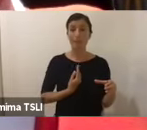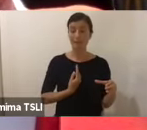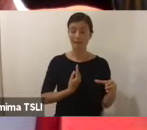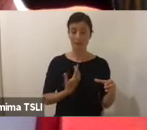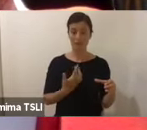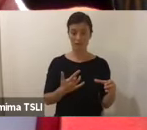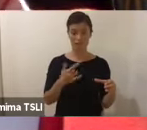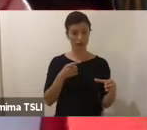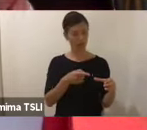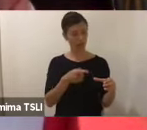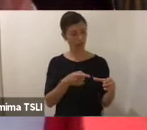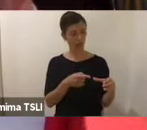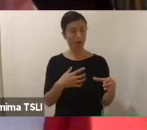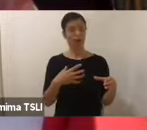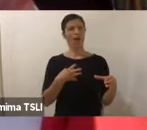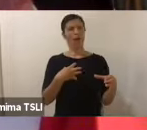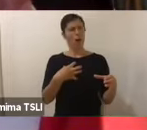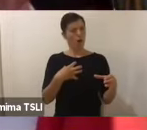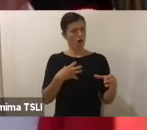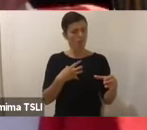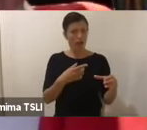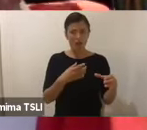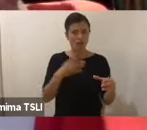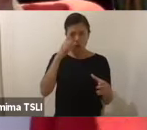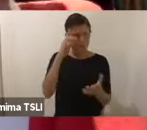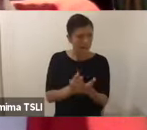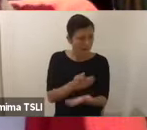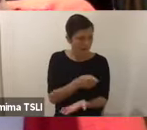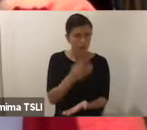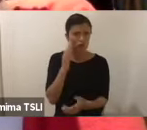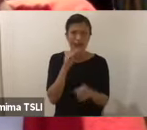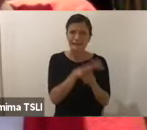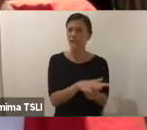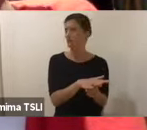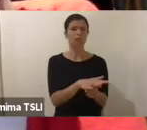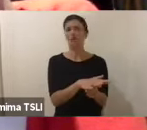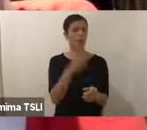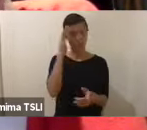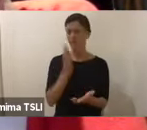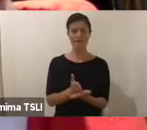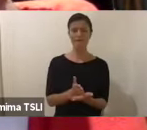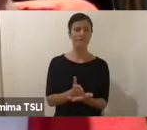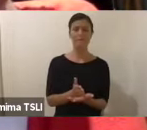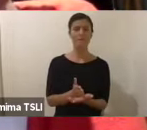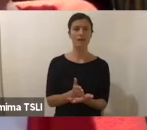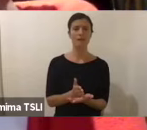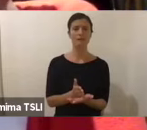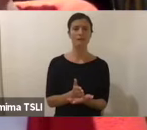associated with and i was horrified and disbelieving and we did then have a conversation